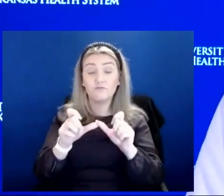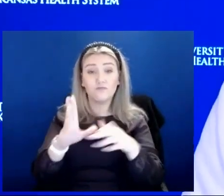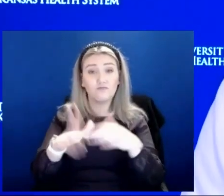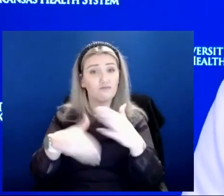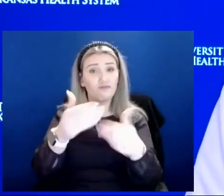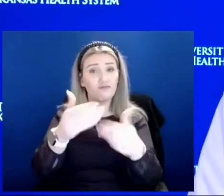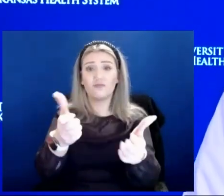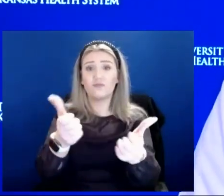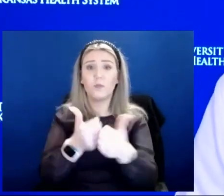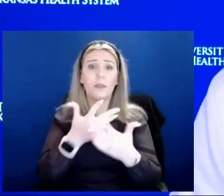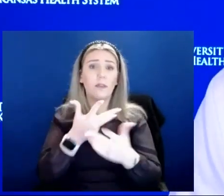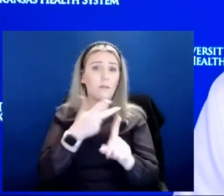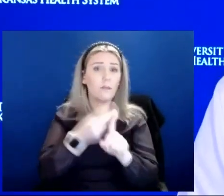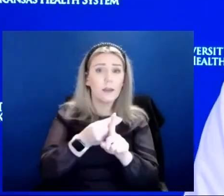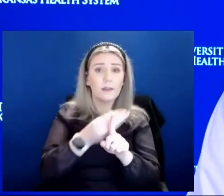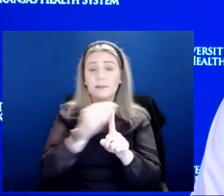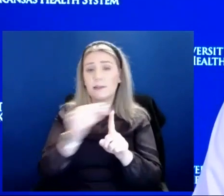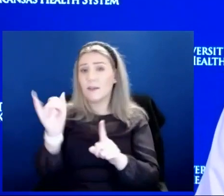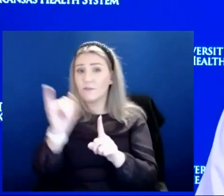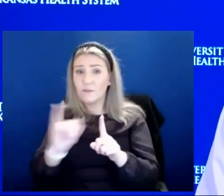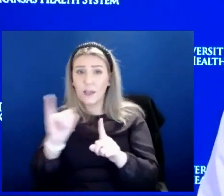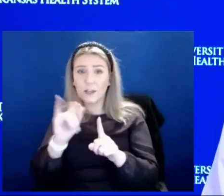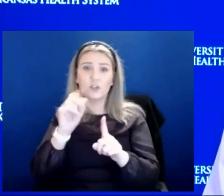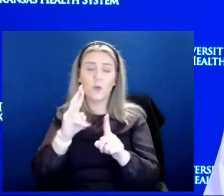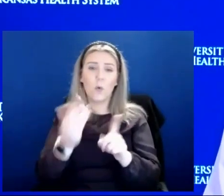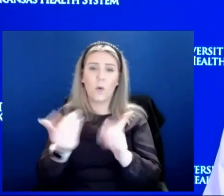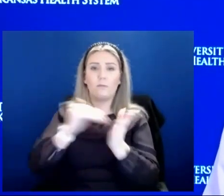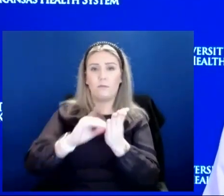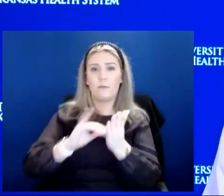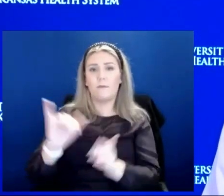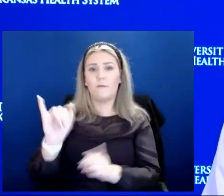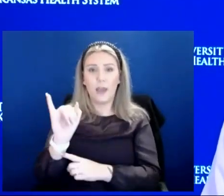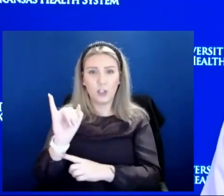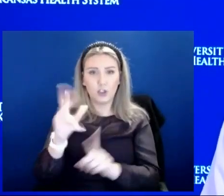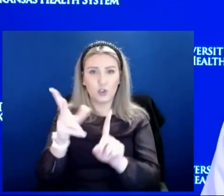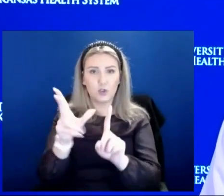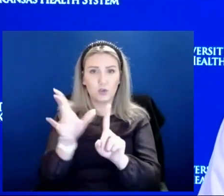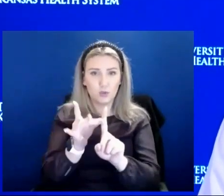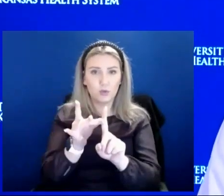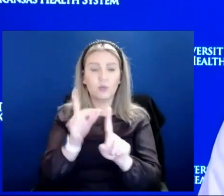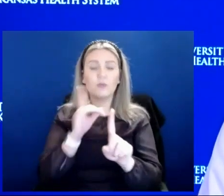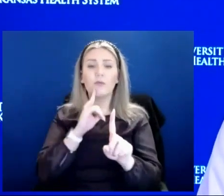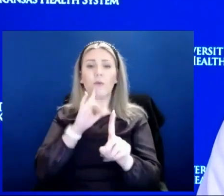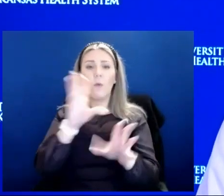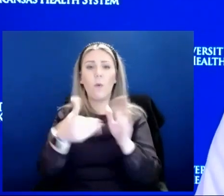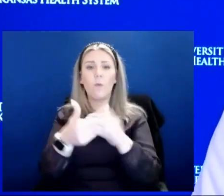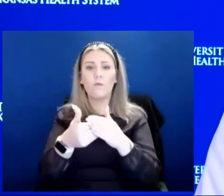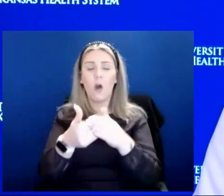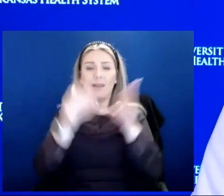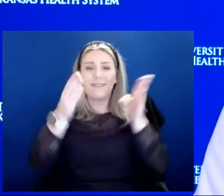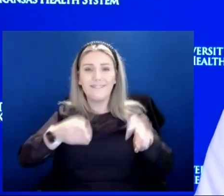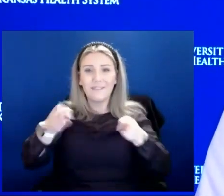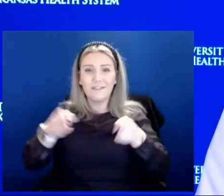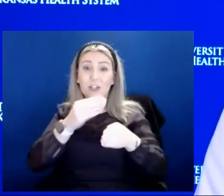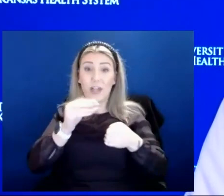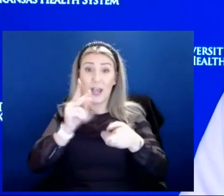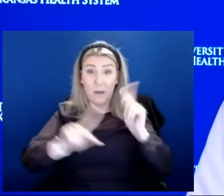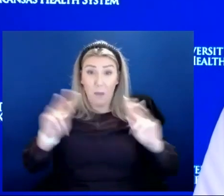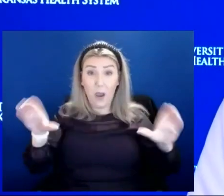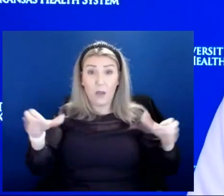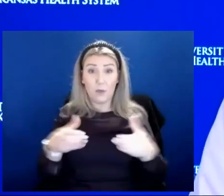vaccination and infection or recurrent infection, overall, I think individually and as a population, we will gain more